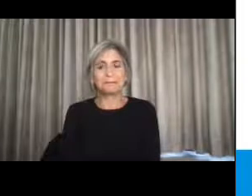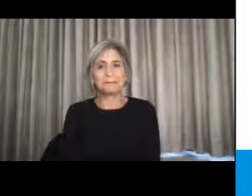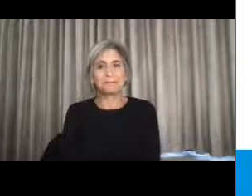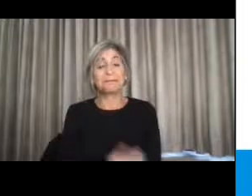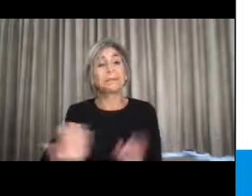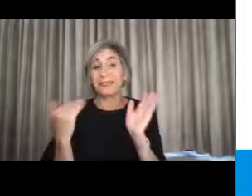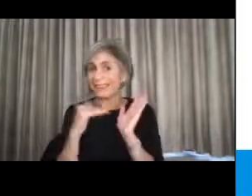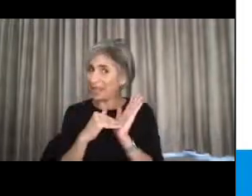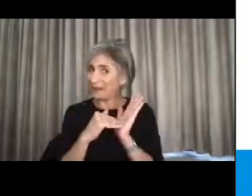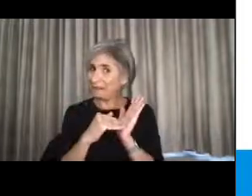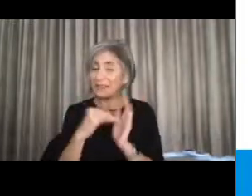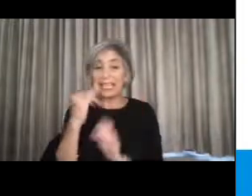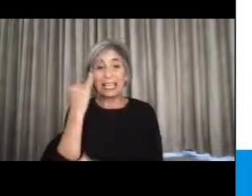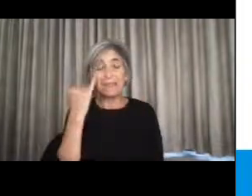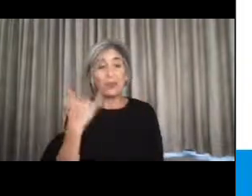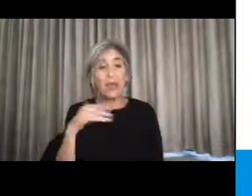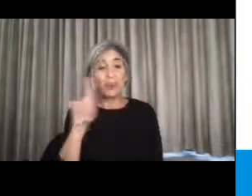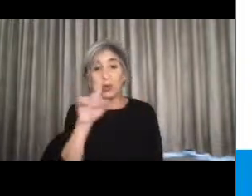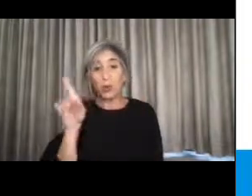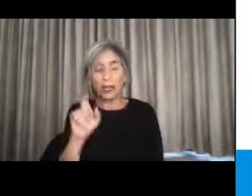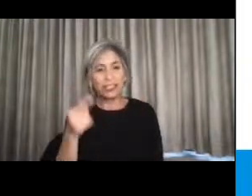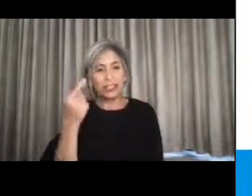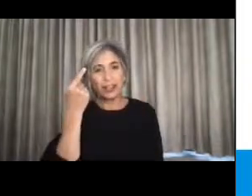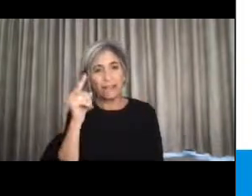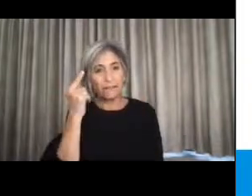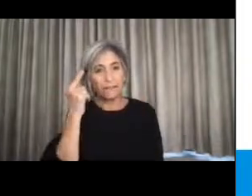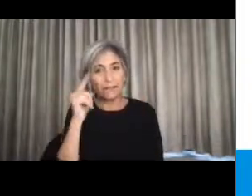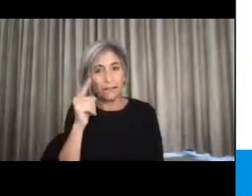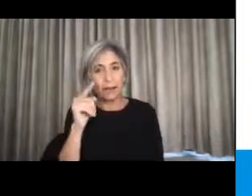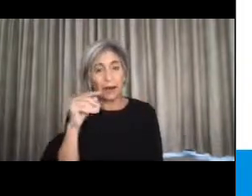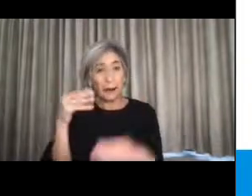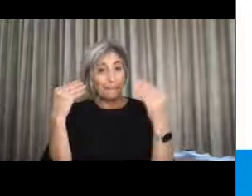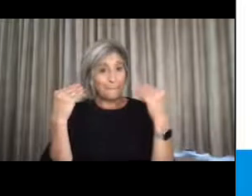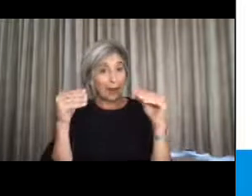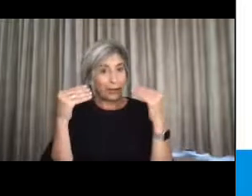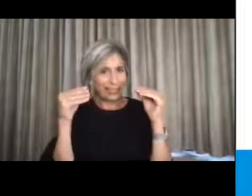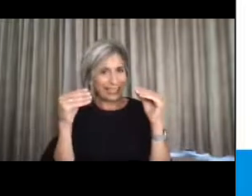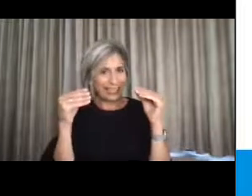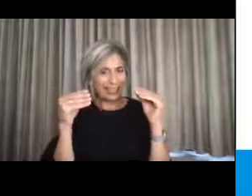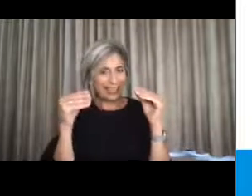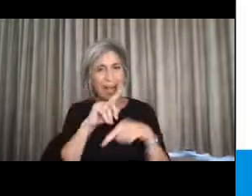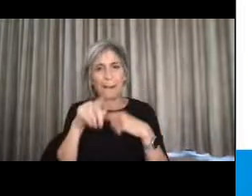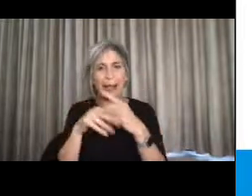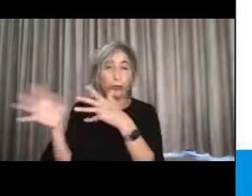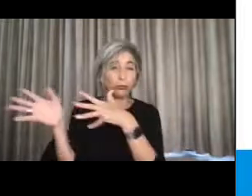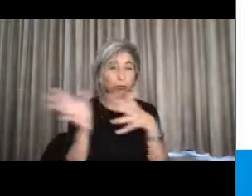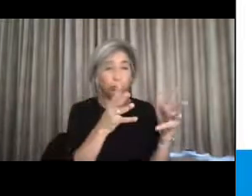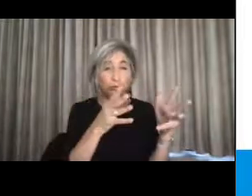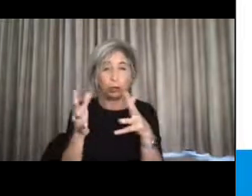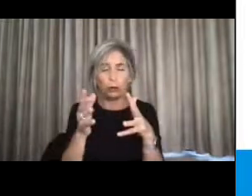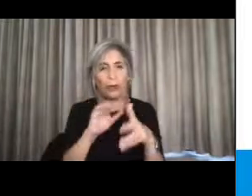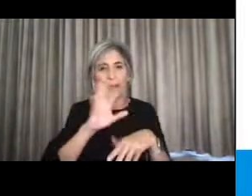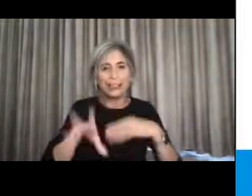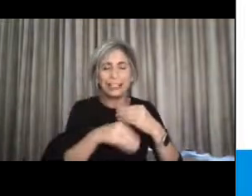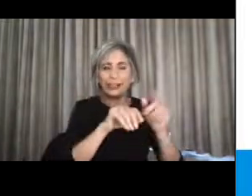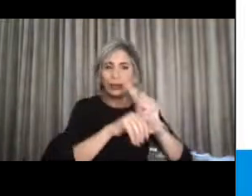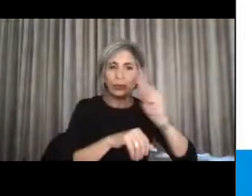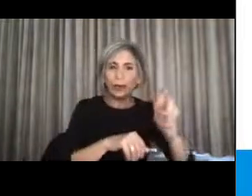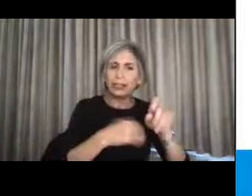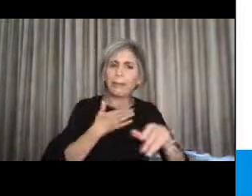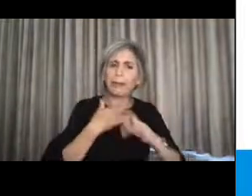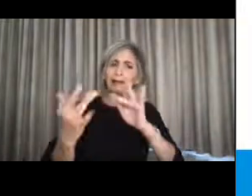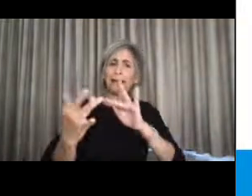Again, if you have any questions for marketing in terms of storms or any additional questions, please reach out to